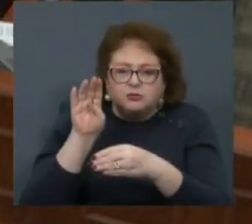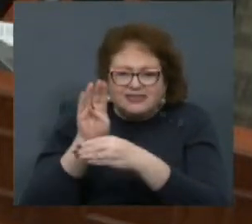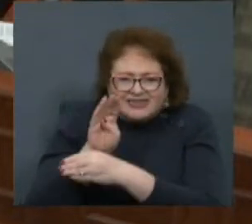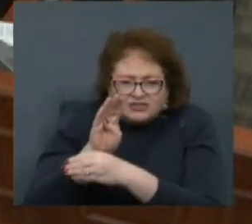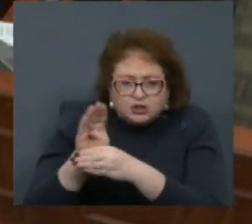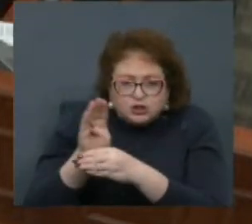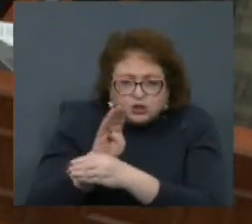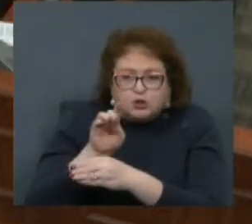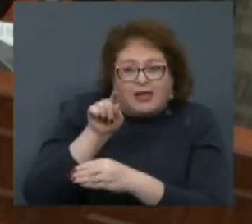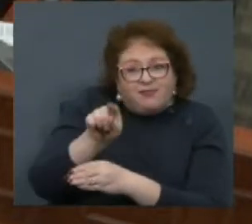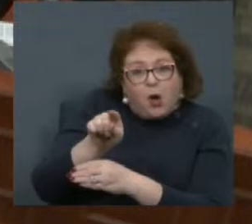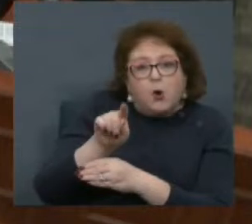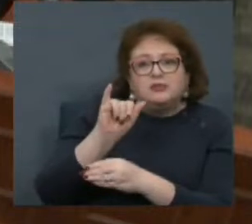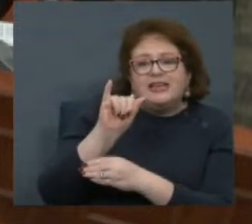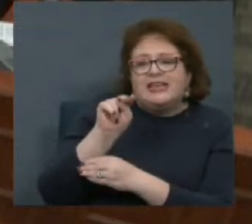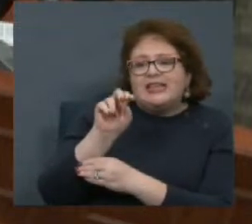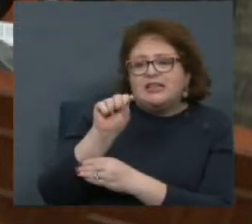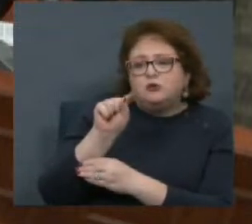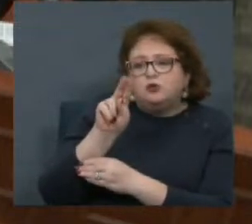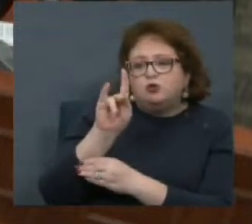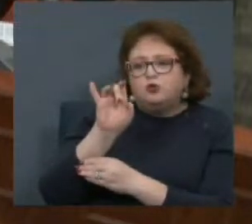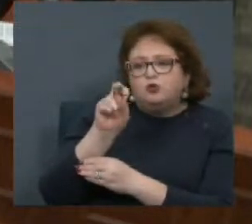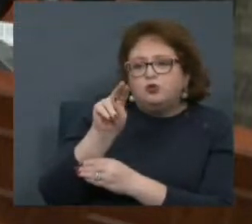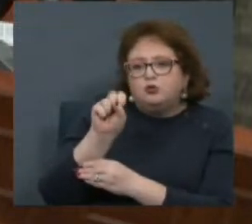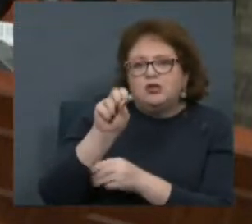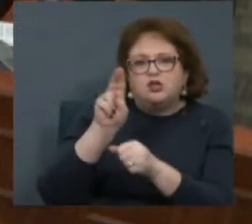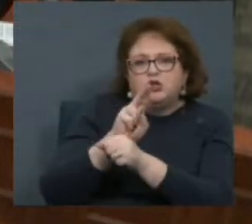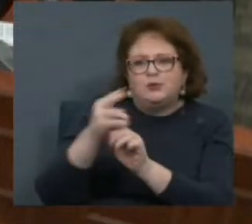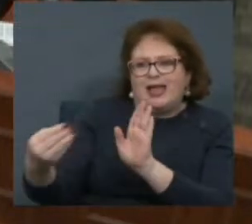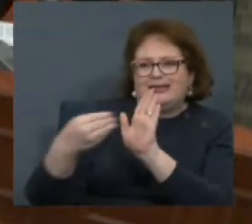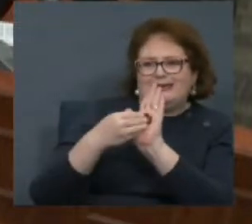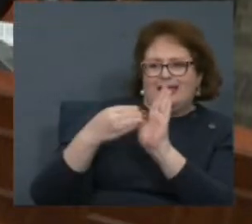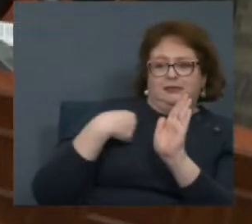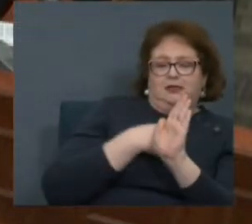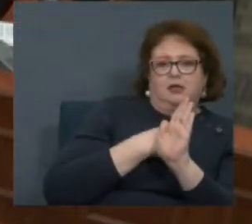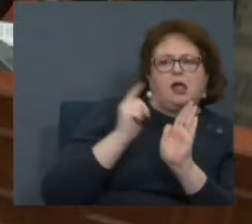using against us are gonna side with us.